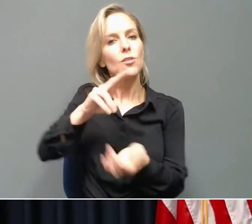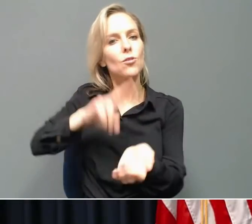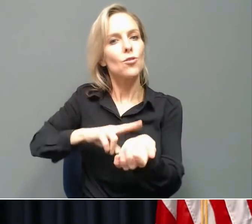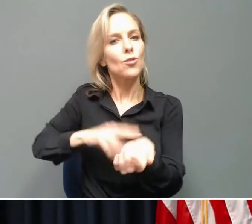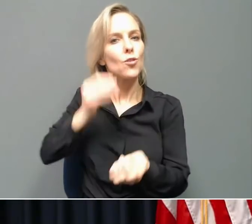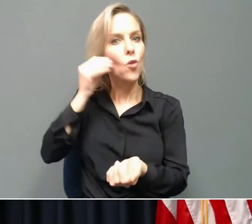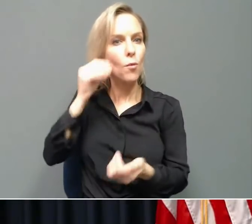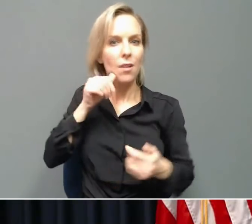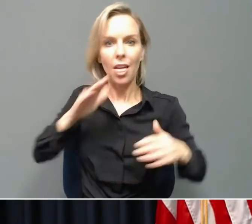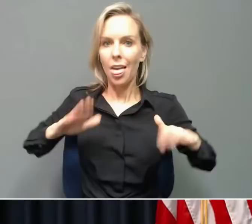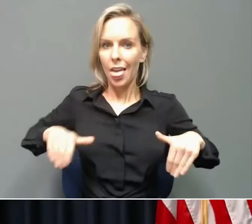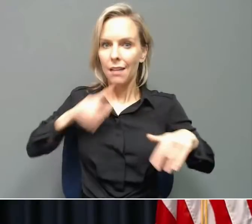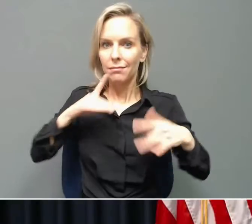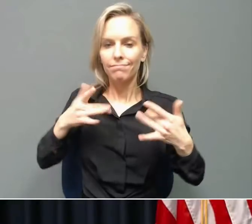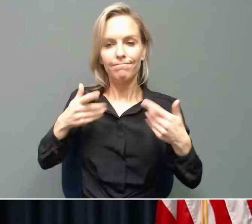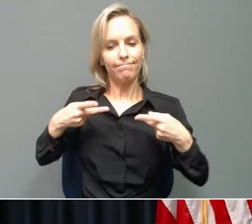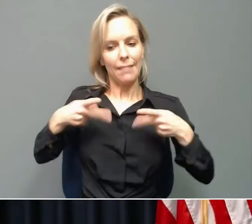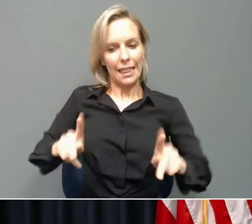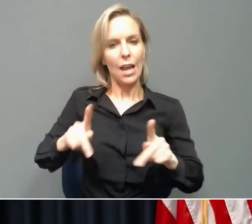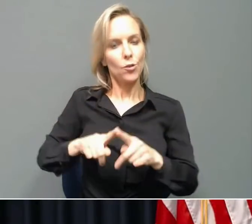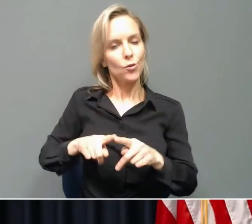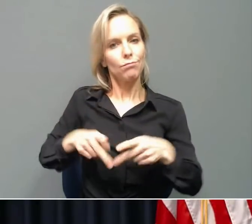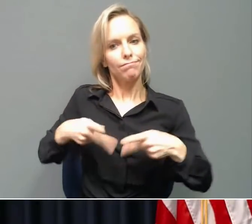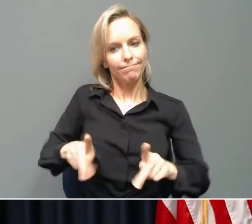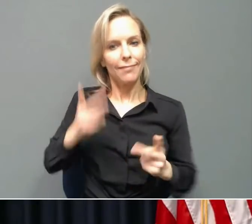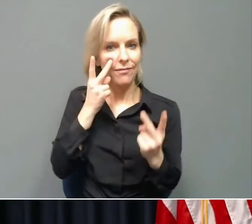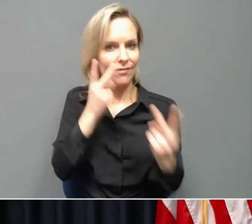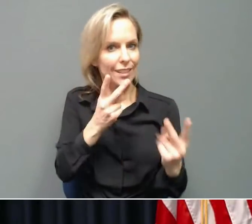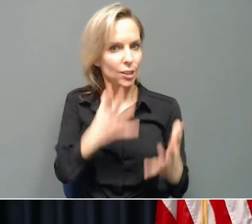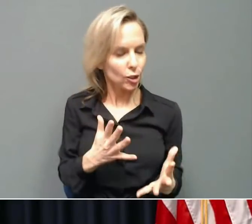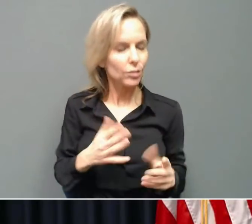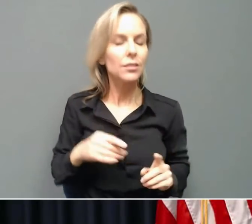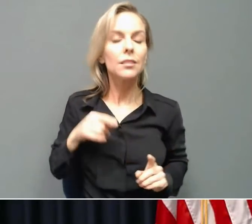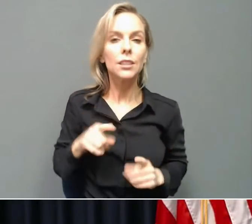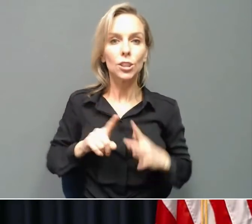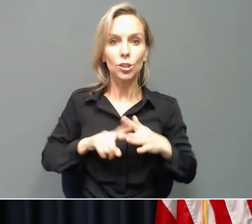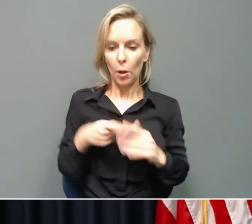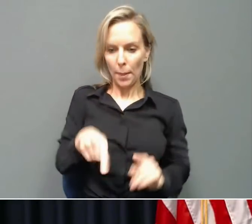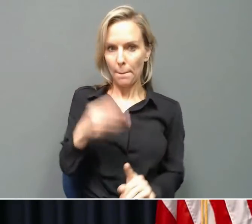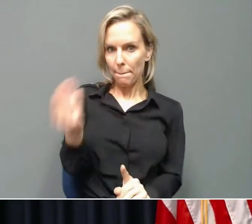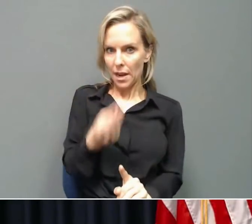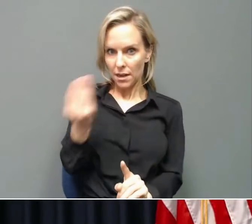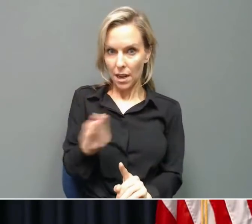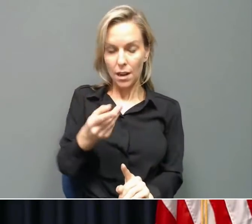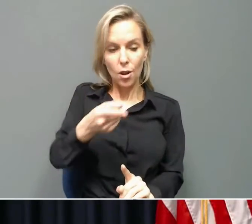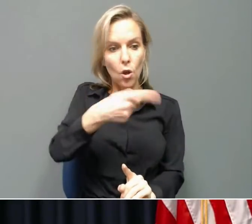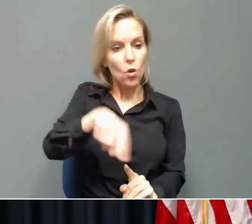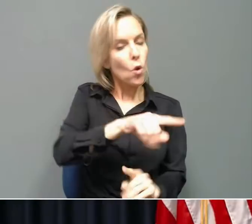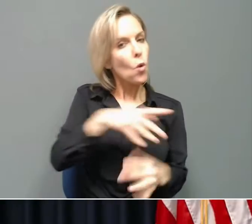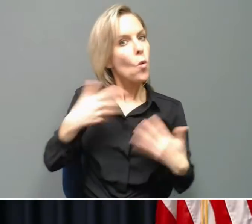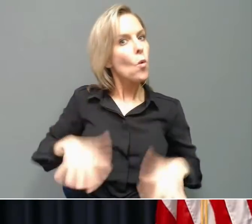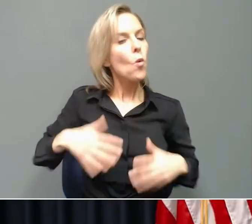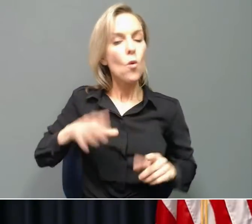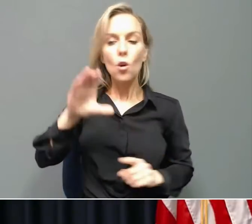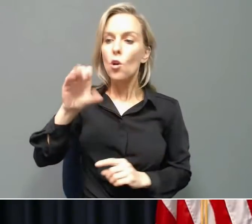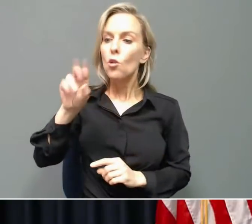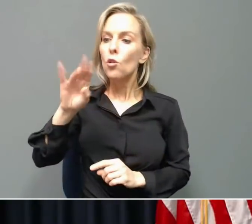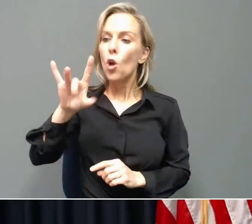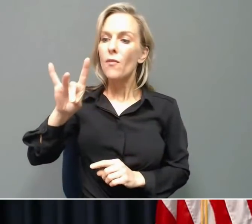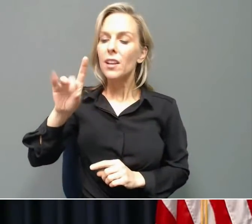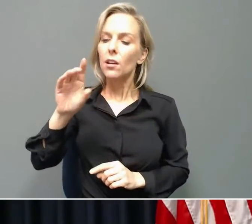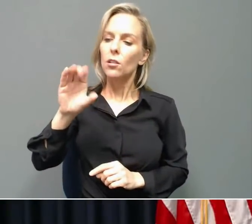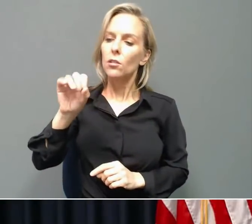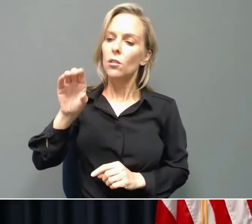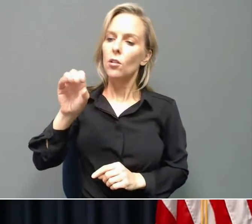yet. Starting Monday, March 15th, these facilities that have been so severely impacted by COVID-19 will ease